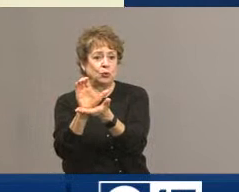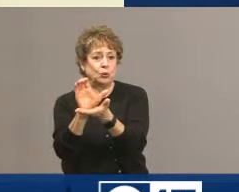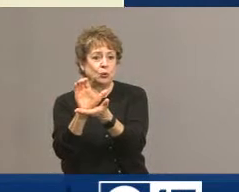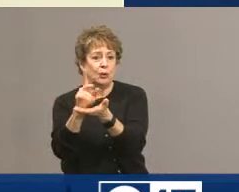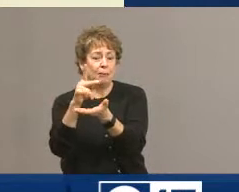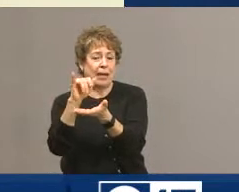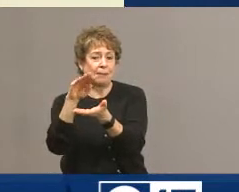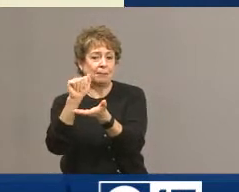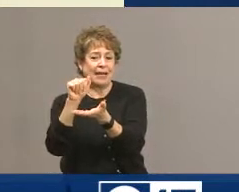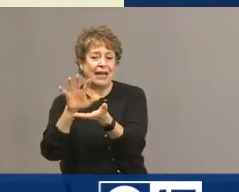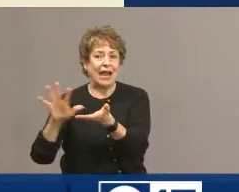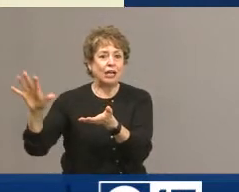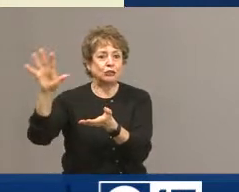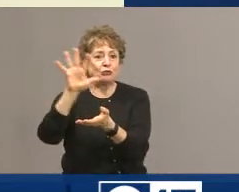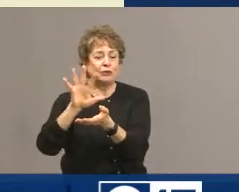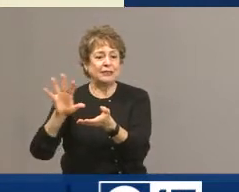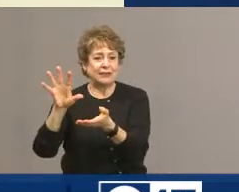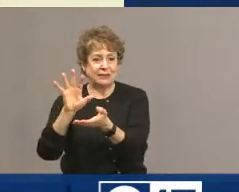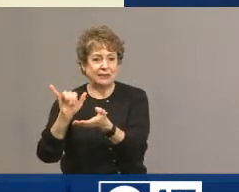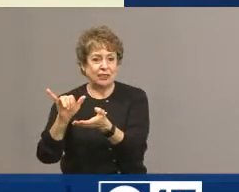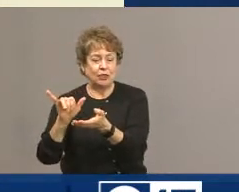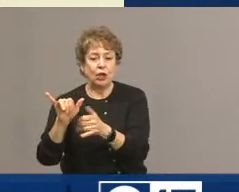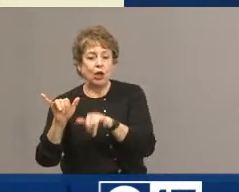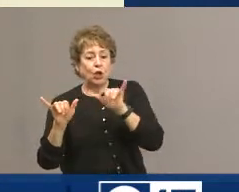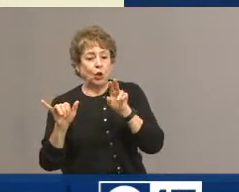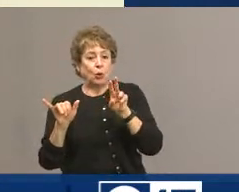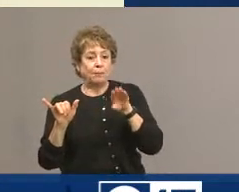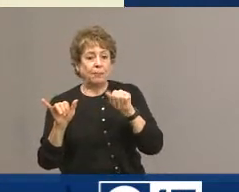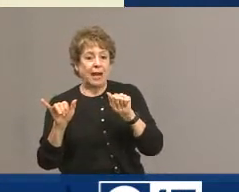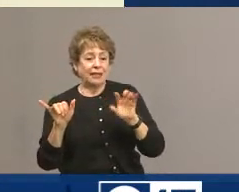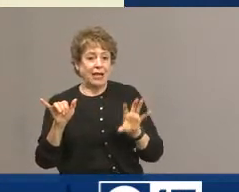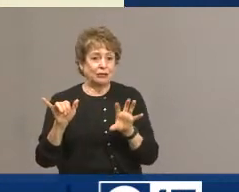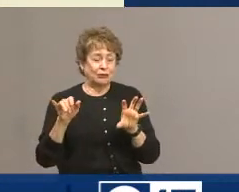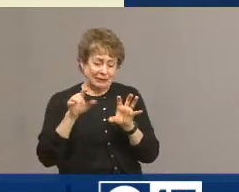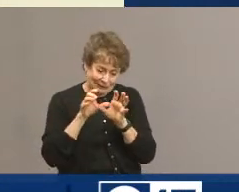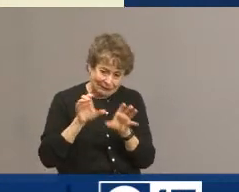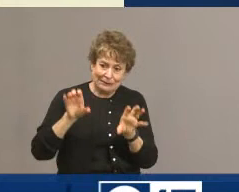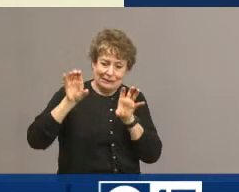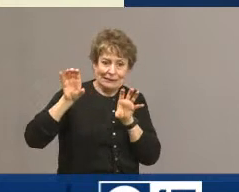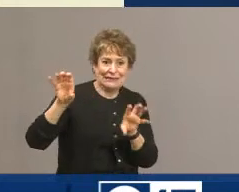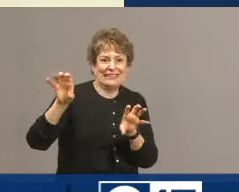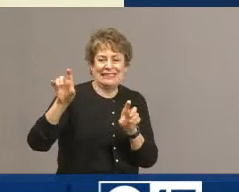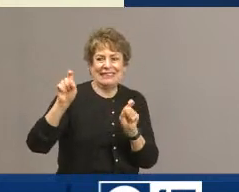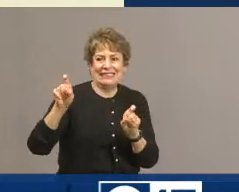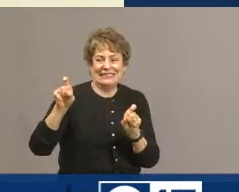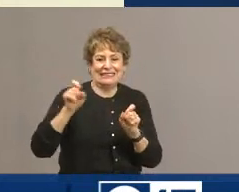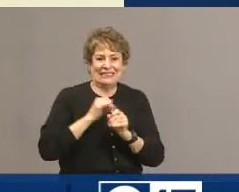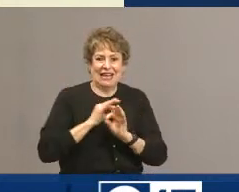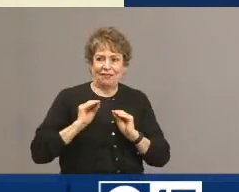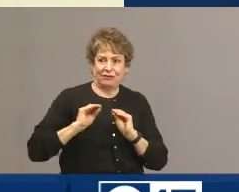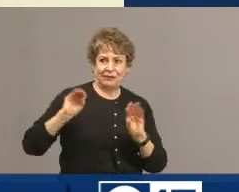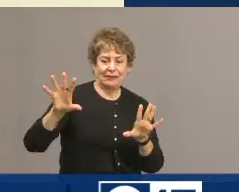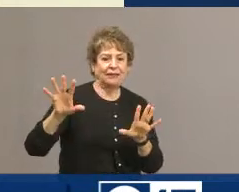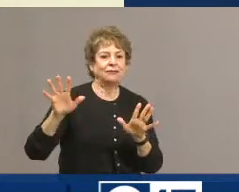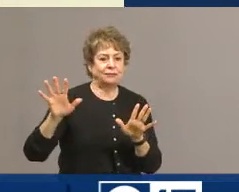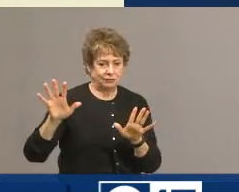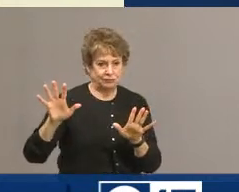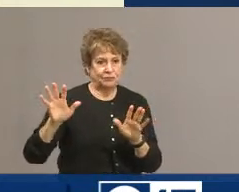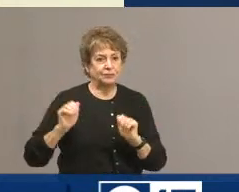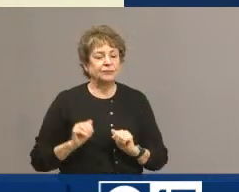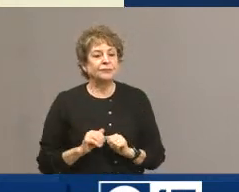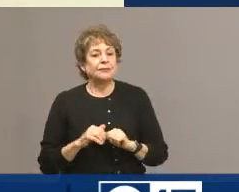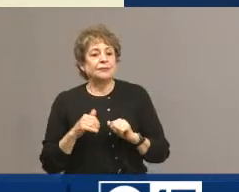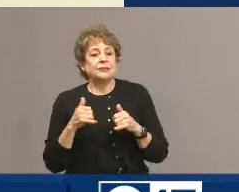Northwest Regional Medical Center, Yuma Regional Medical Center, and Tucson Medical Center. And we still have 820 of our great